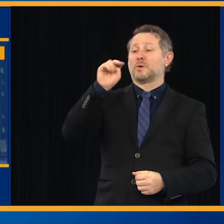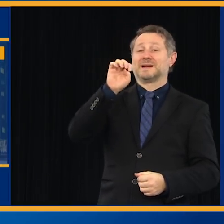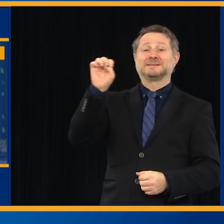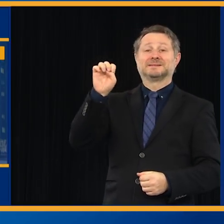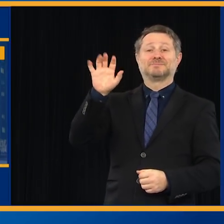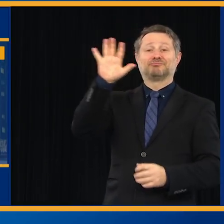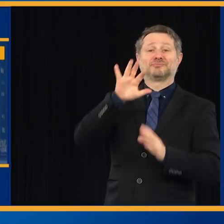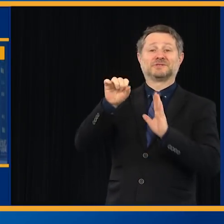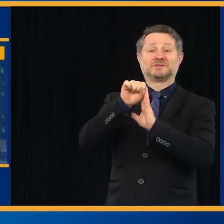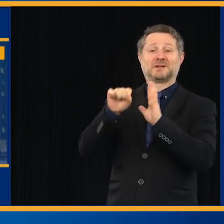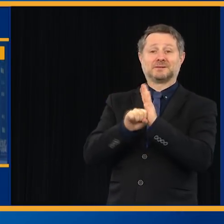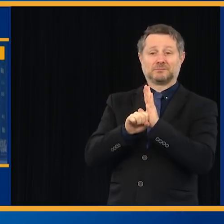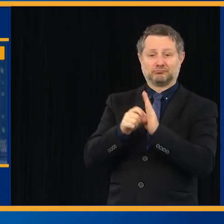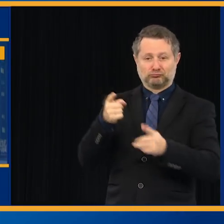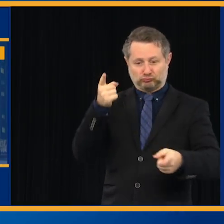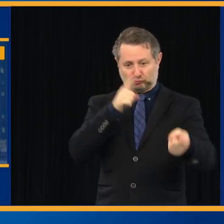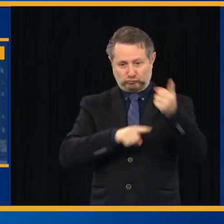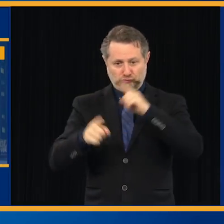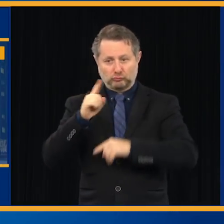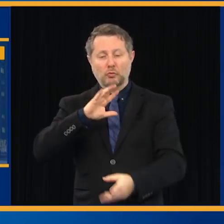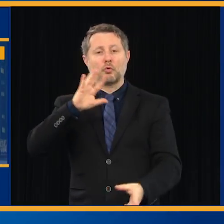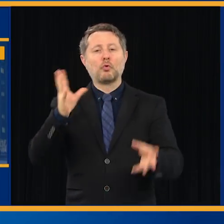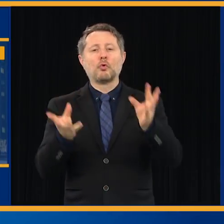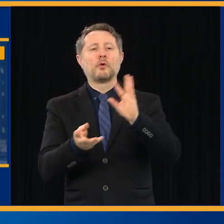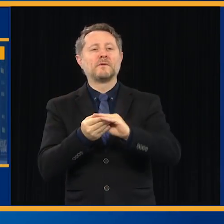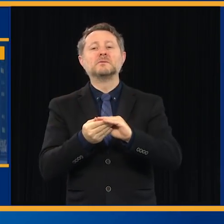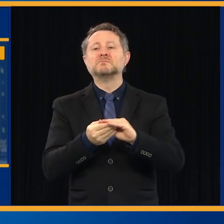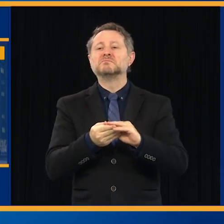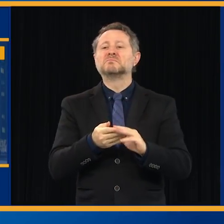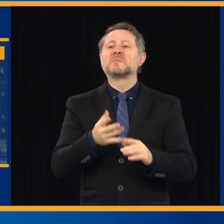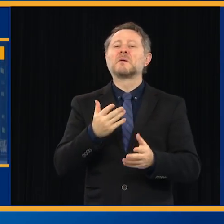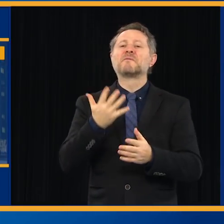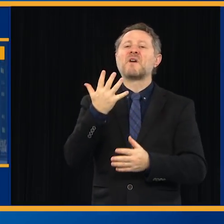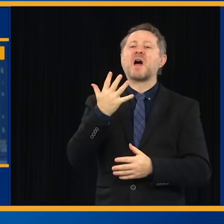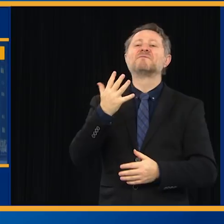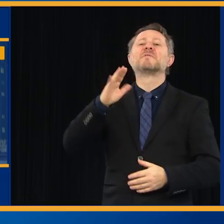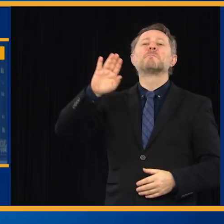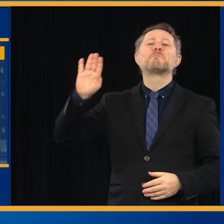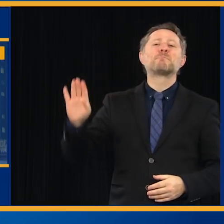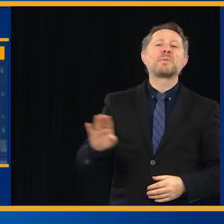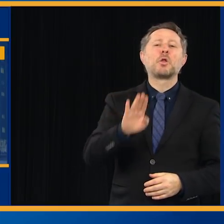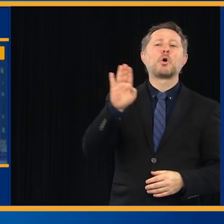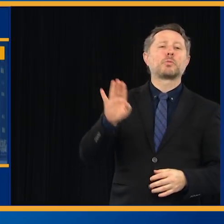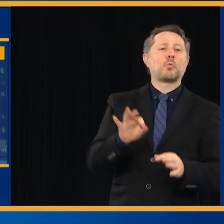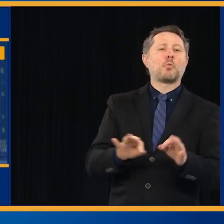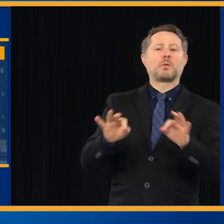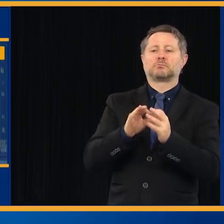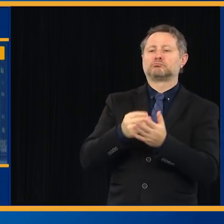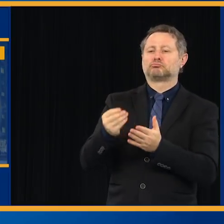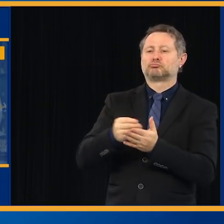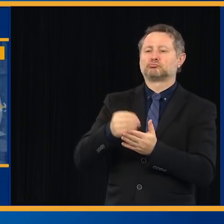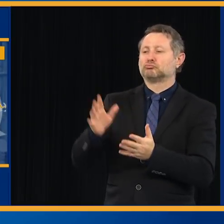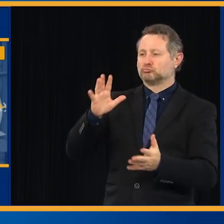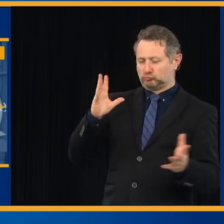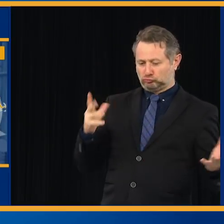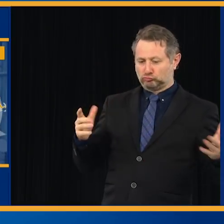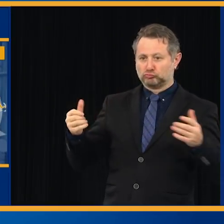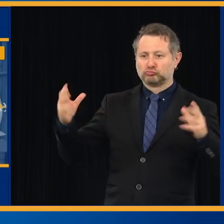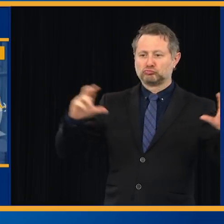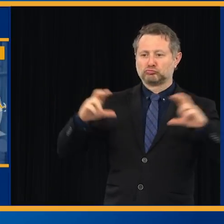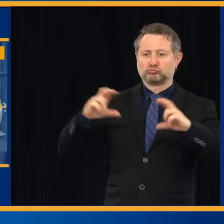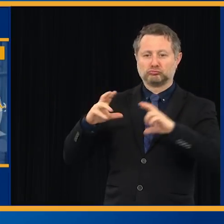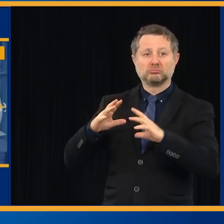states, which buy about $5 billion worth of equipment and supplies. That will then increase